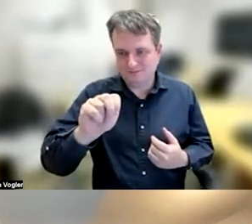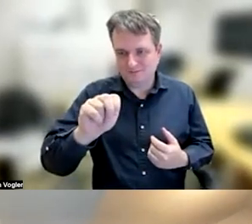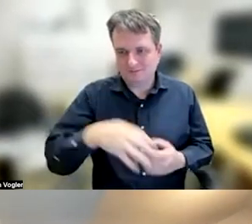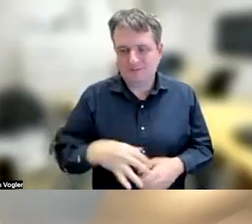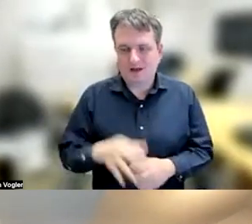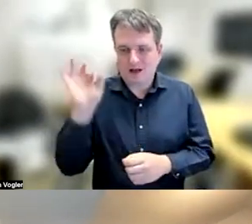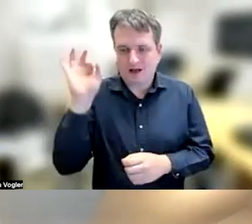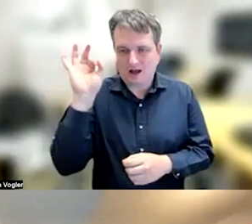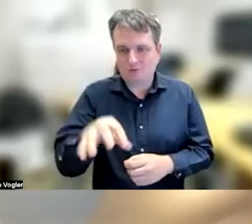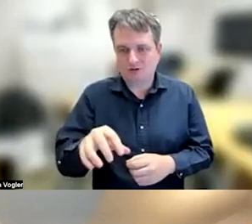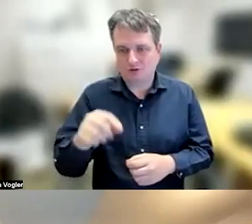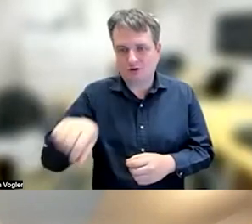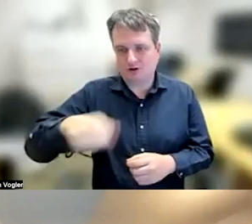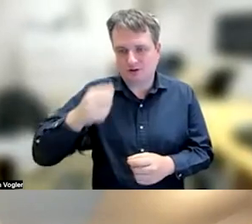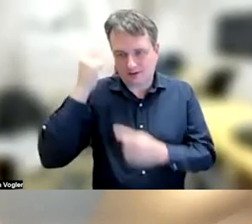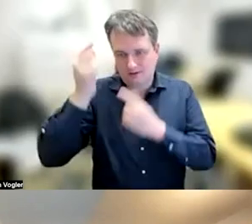Hi, yes, this is Christian.